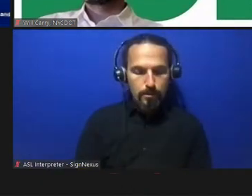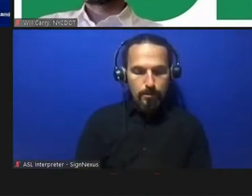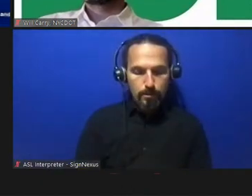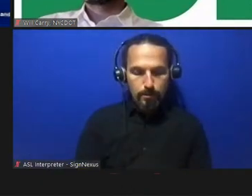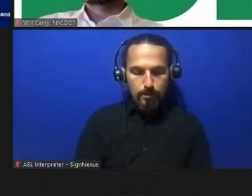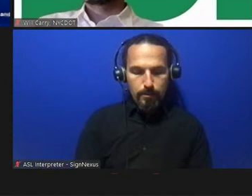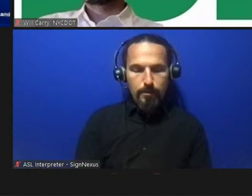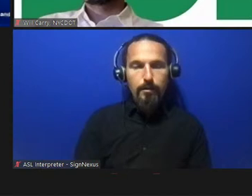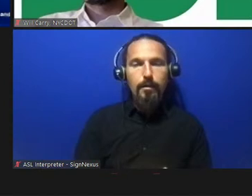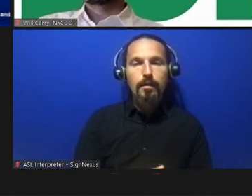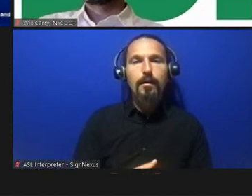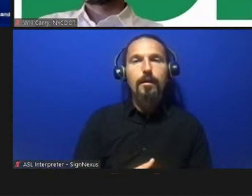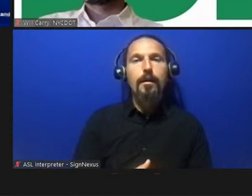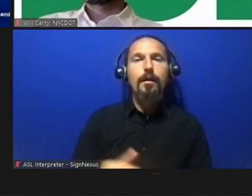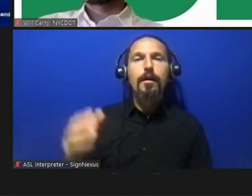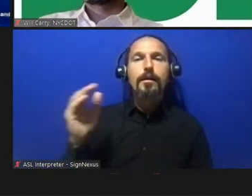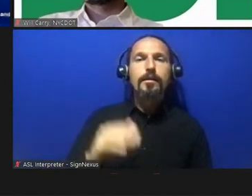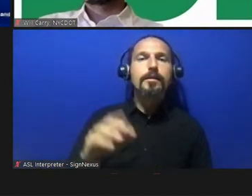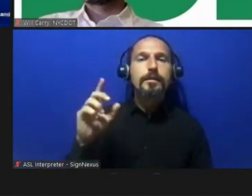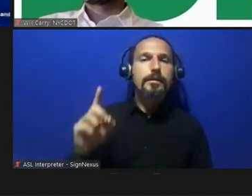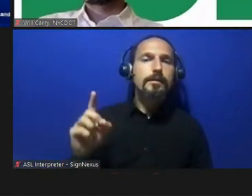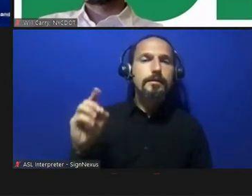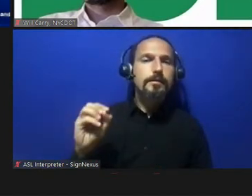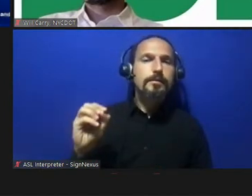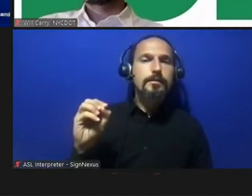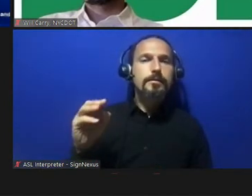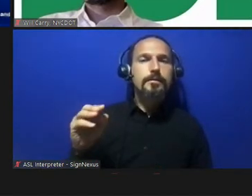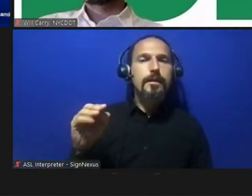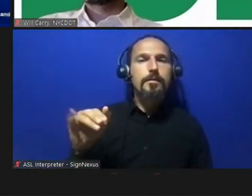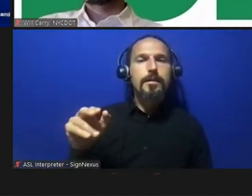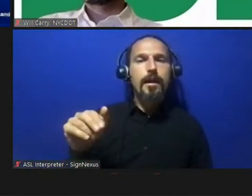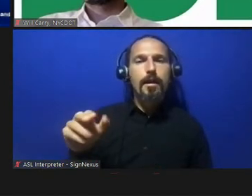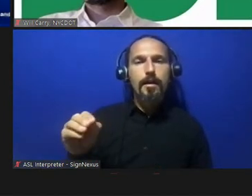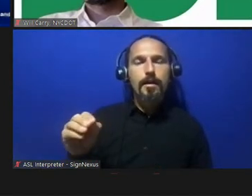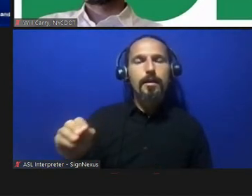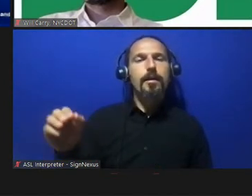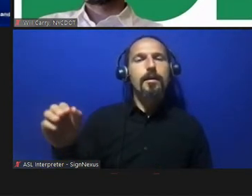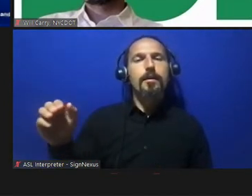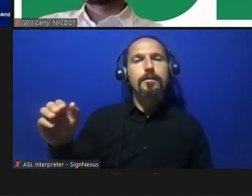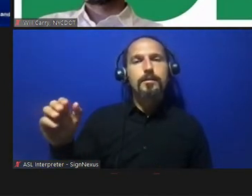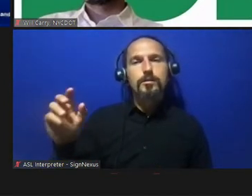next speaker is damiana johnson followed by luis gamboa